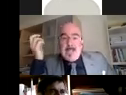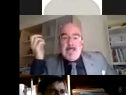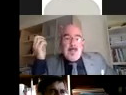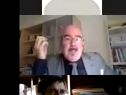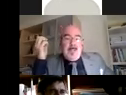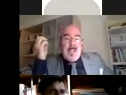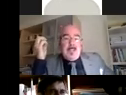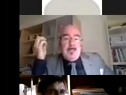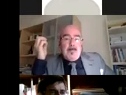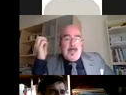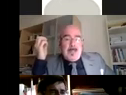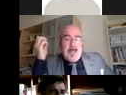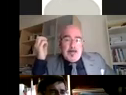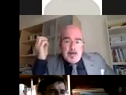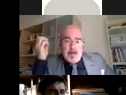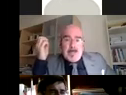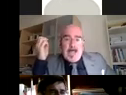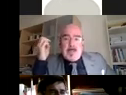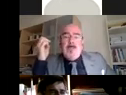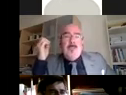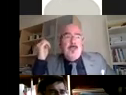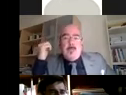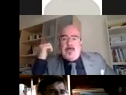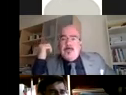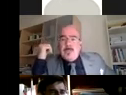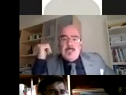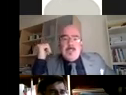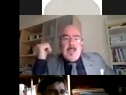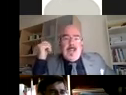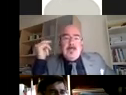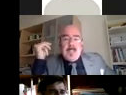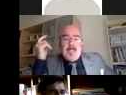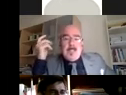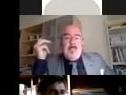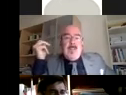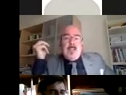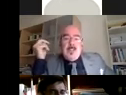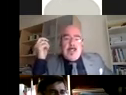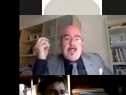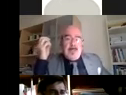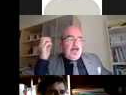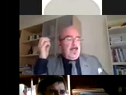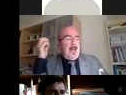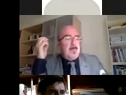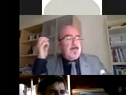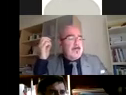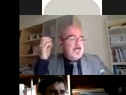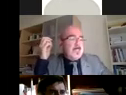said that a state must take appropriate steps to ensure through judicial, administrative, legislative, and appropriate